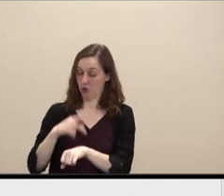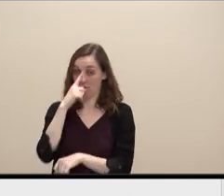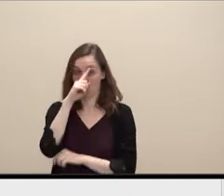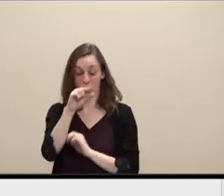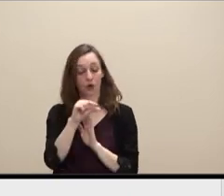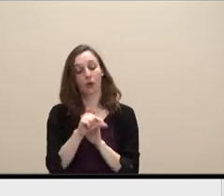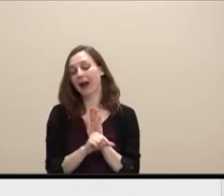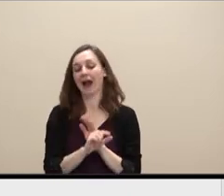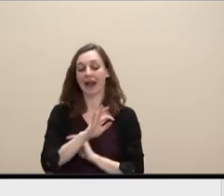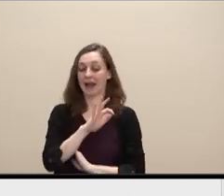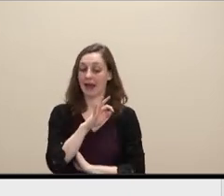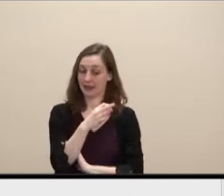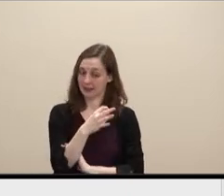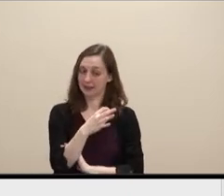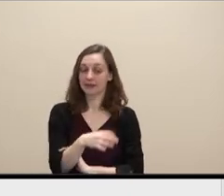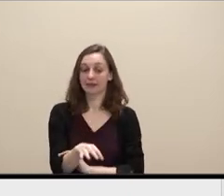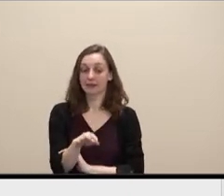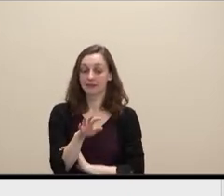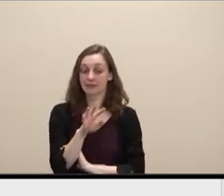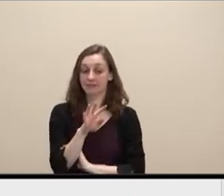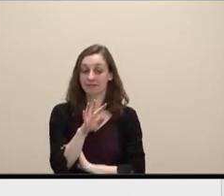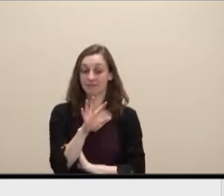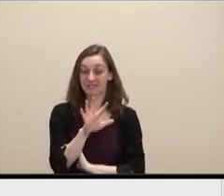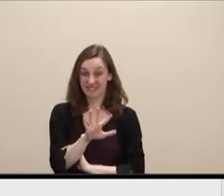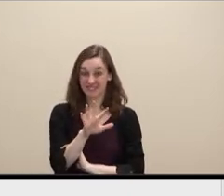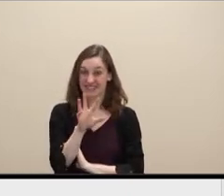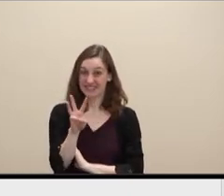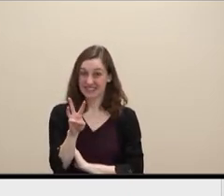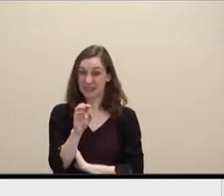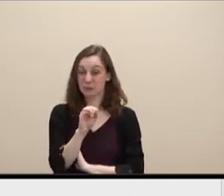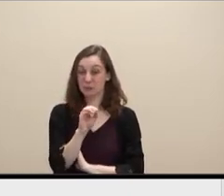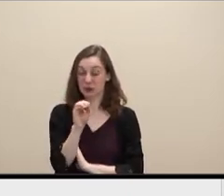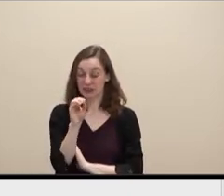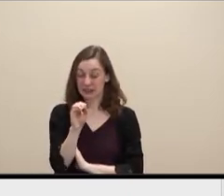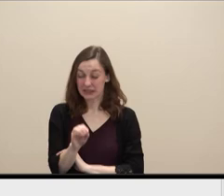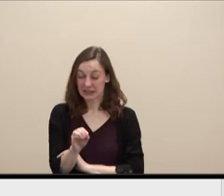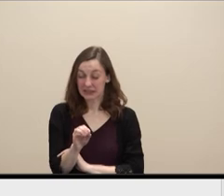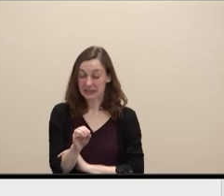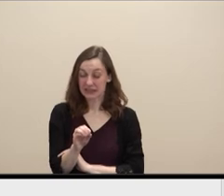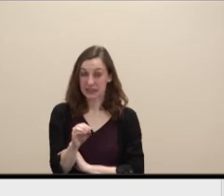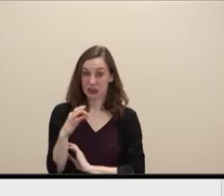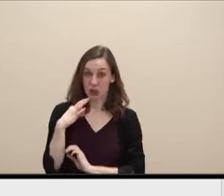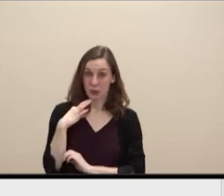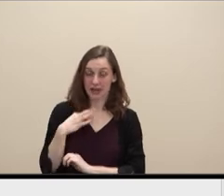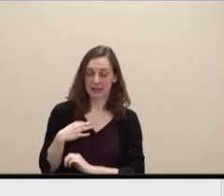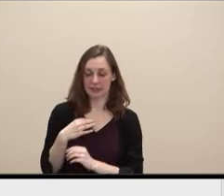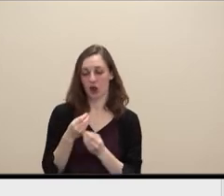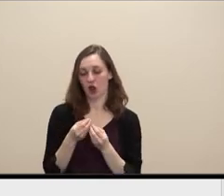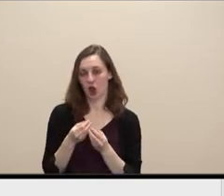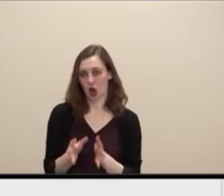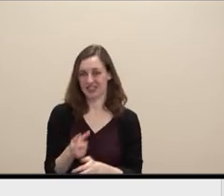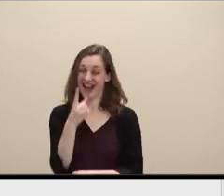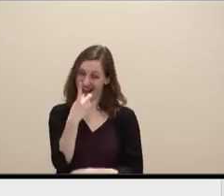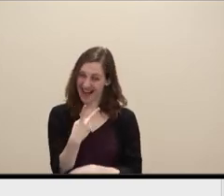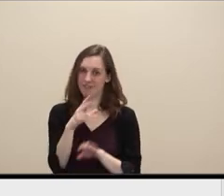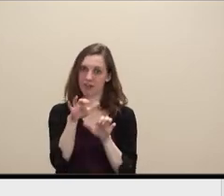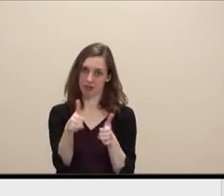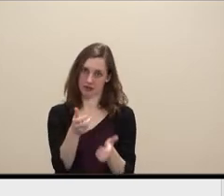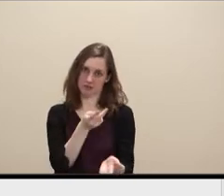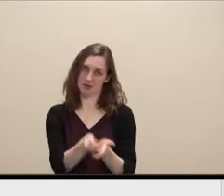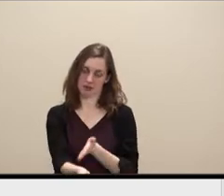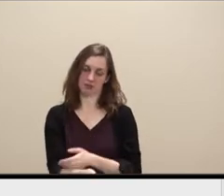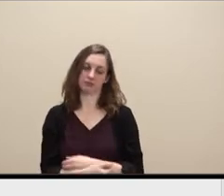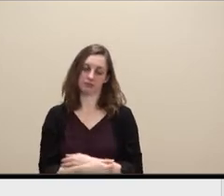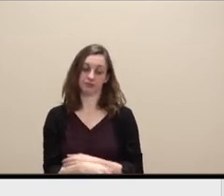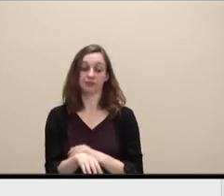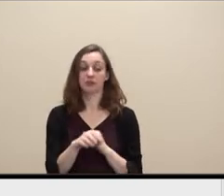9 for University and Waco High, 56% of the credits taken were lost. So over half the classes were failed. For grade